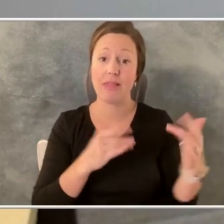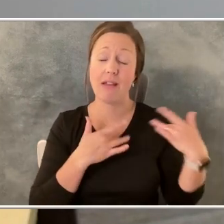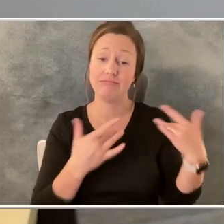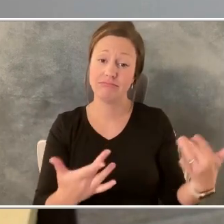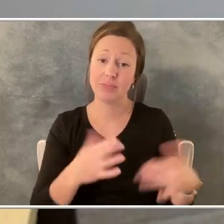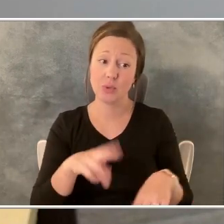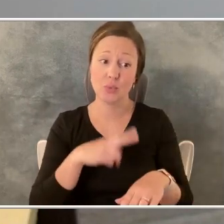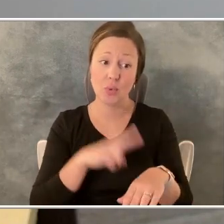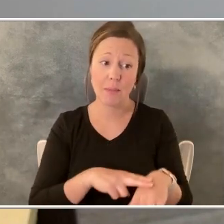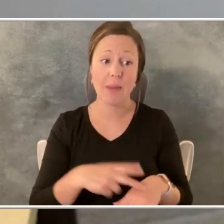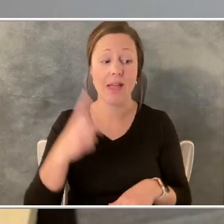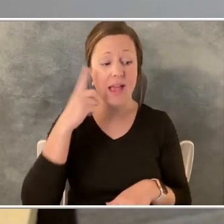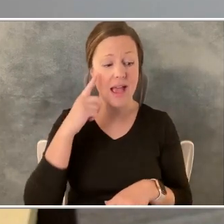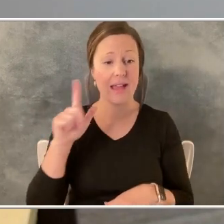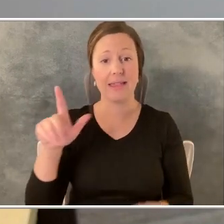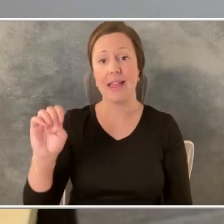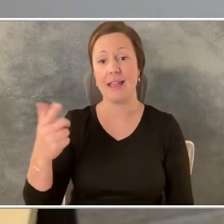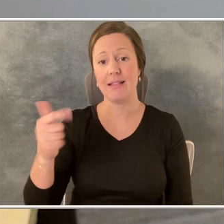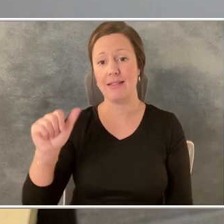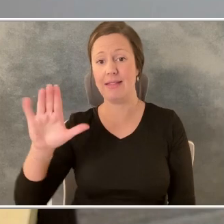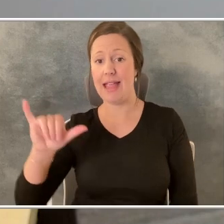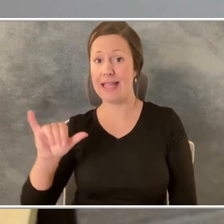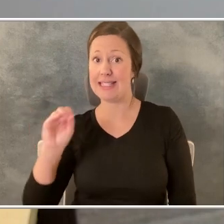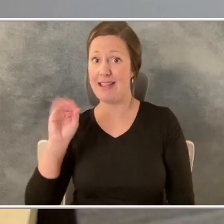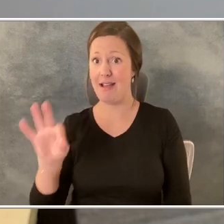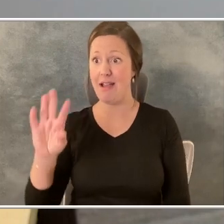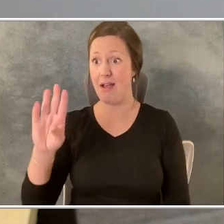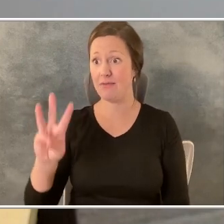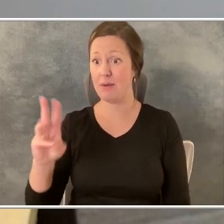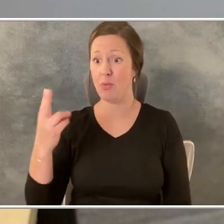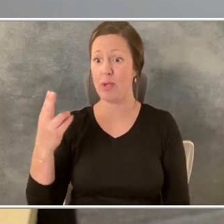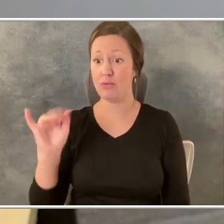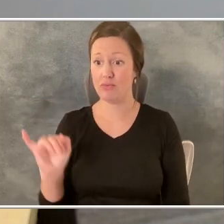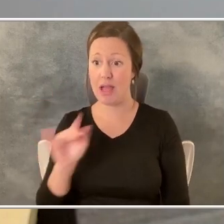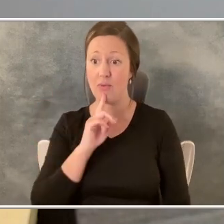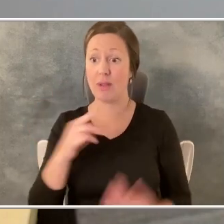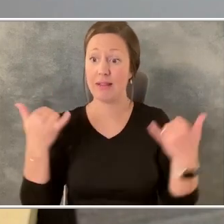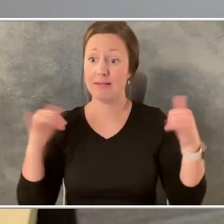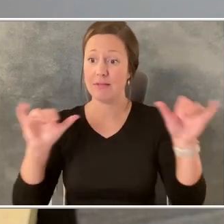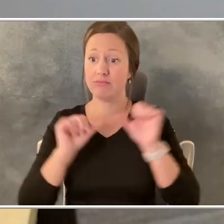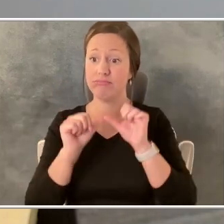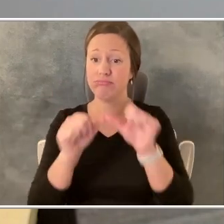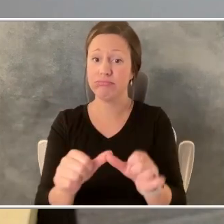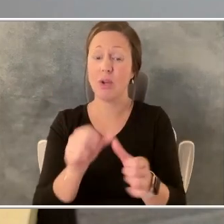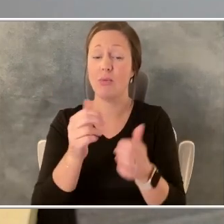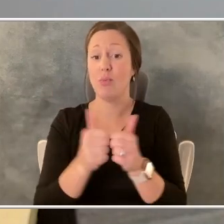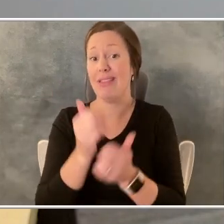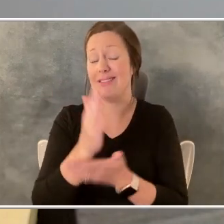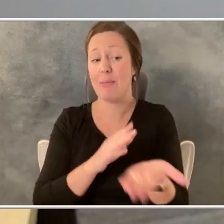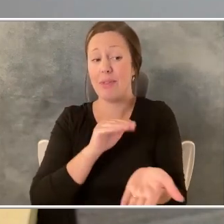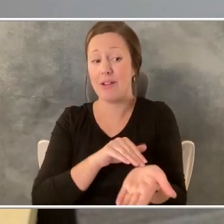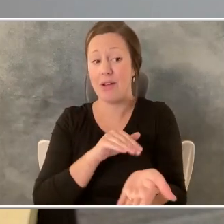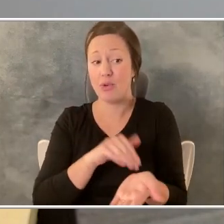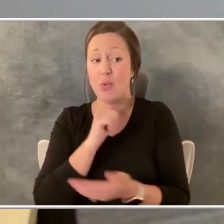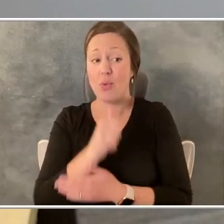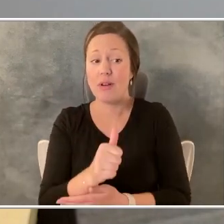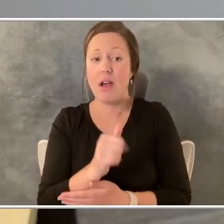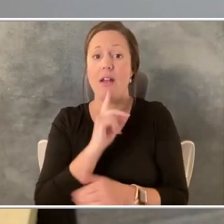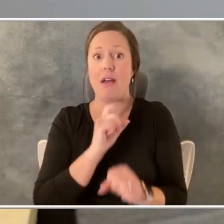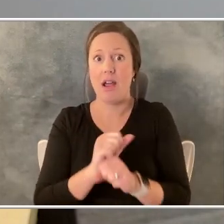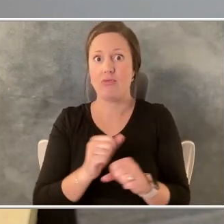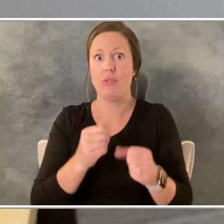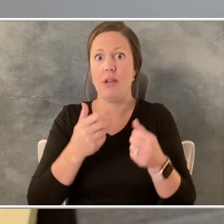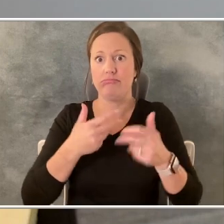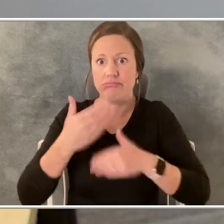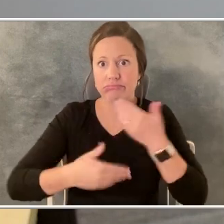the legacy of WHI still lives on in some of the physicians who are not dealing with menopause all the time. So